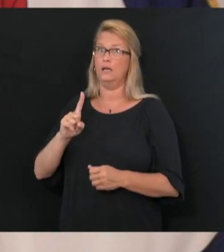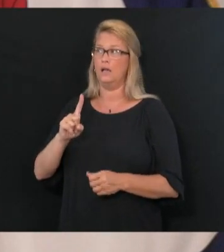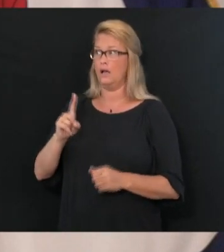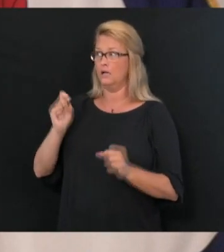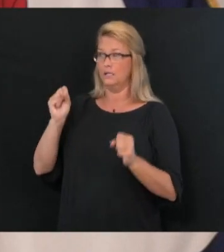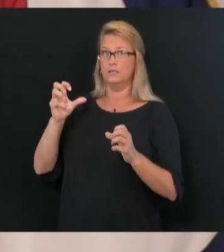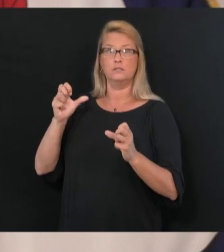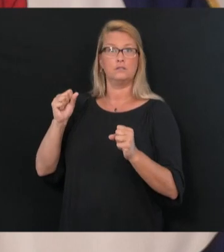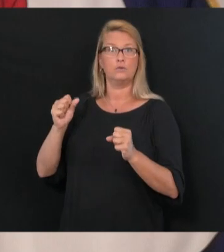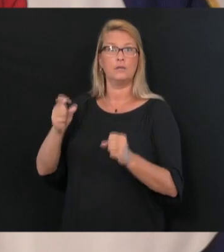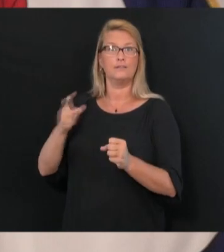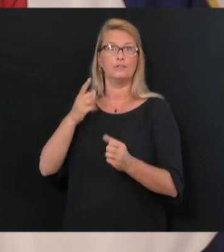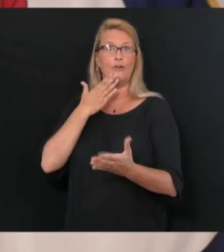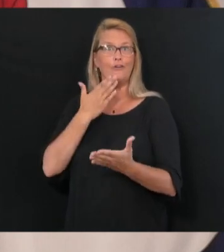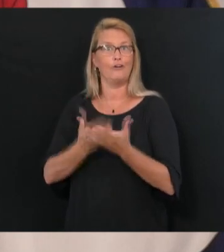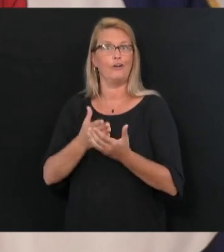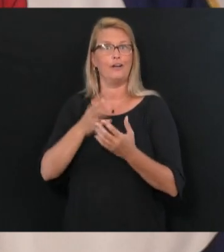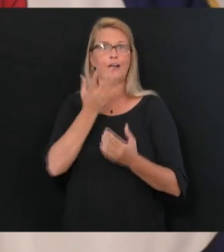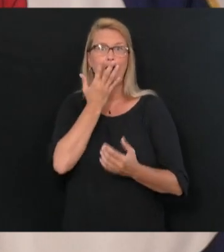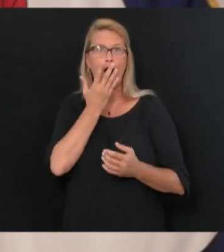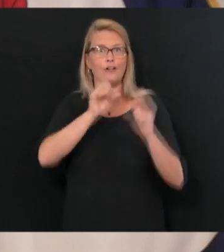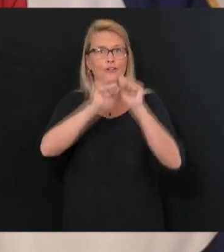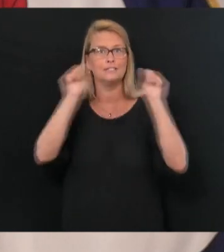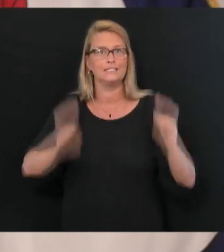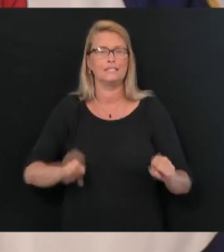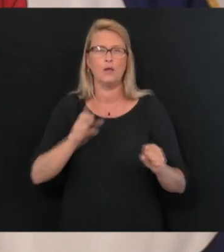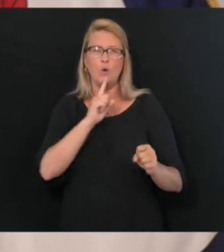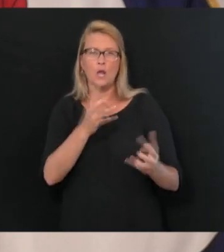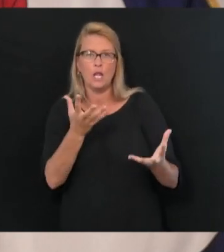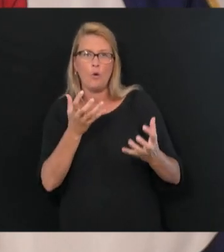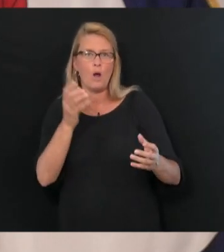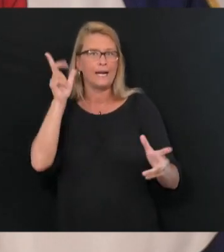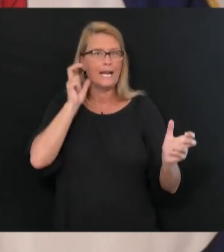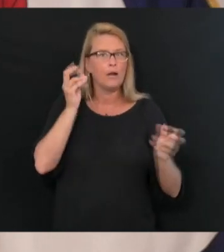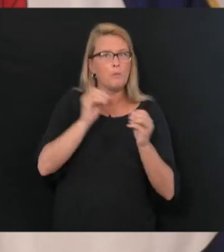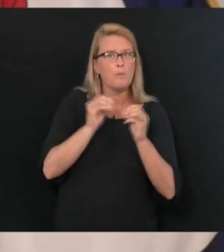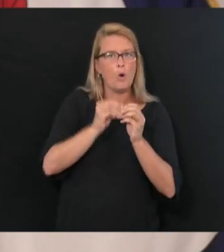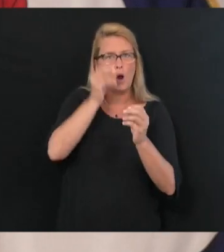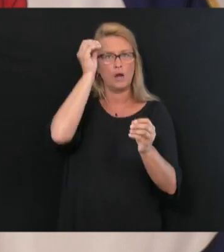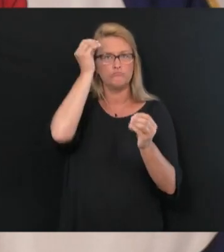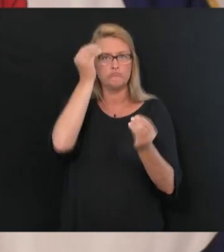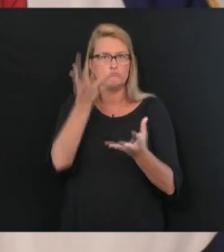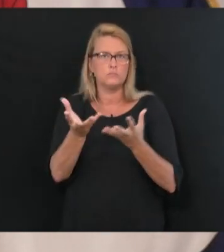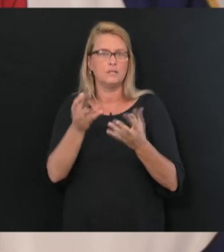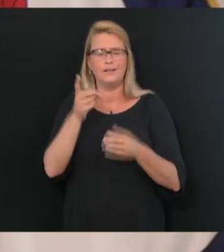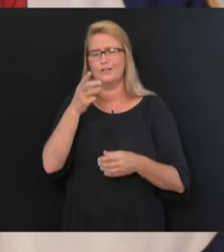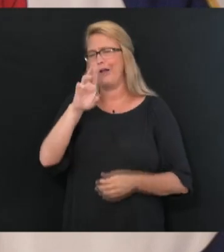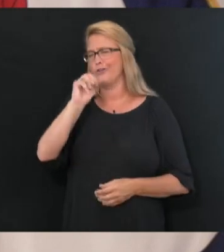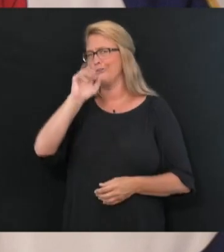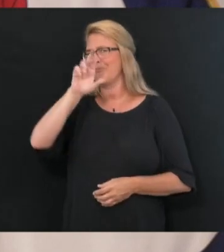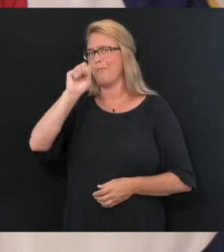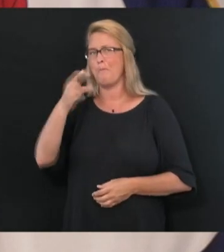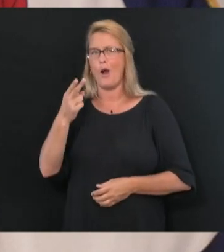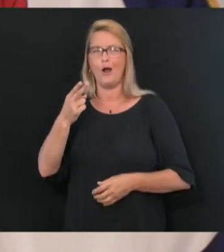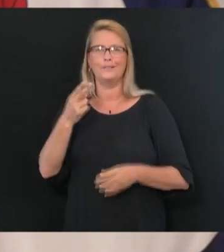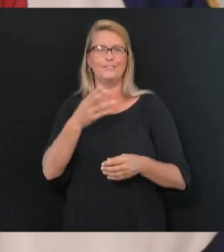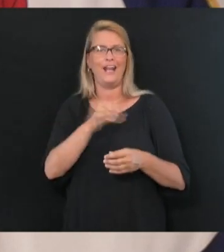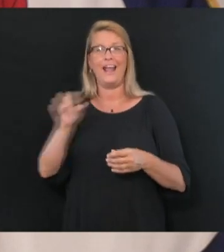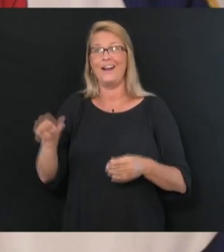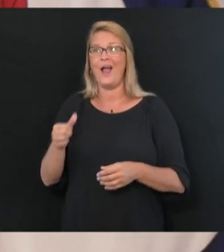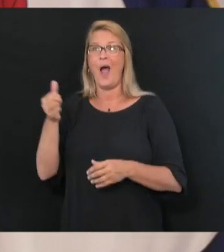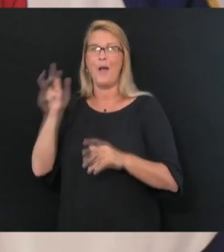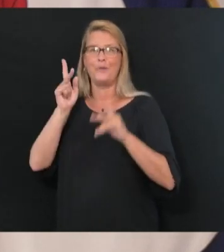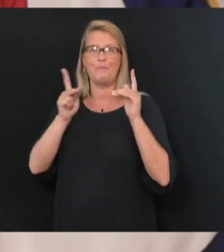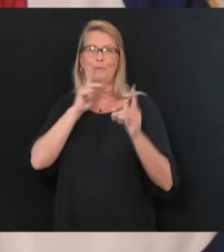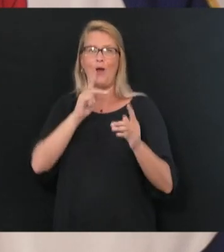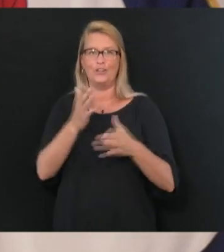really thought that was innovative, wanted to hear more about it. And I'm sure Dr. Marsh and others are getting information